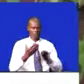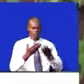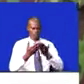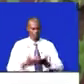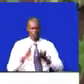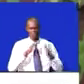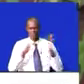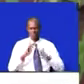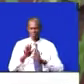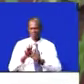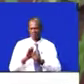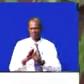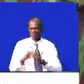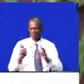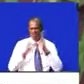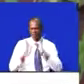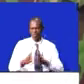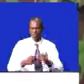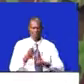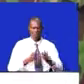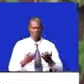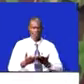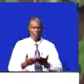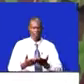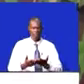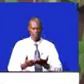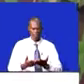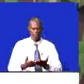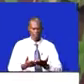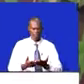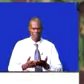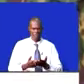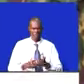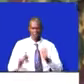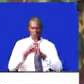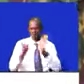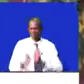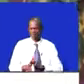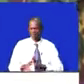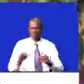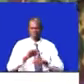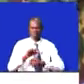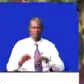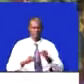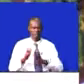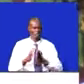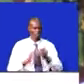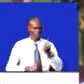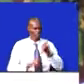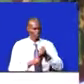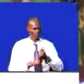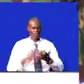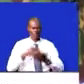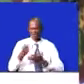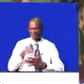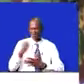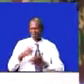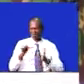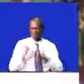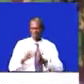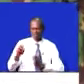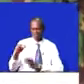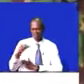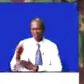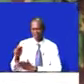a complaint from one of the advocates relating on behalf of his client that there is a